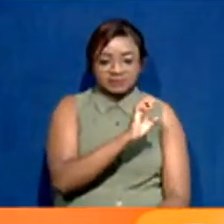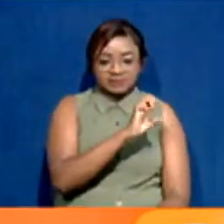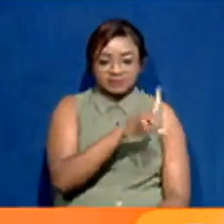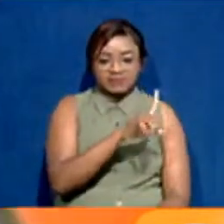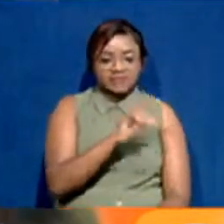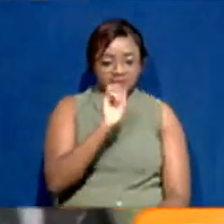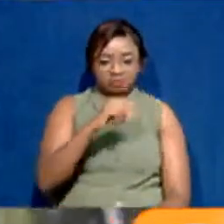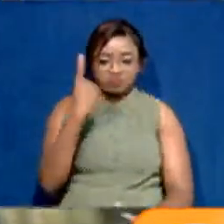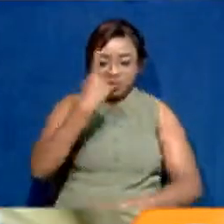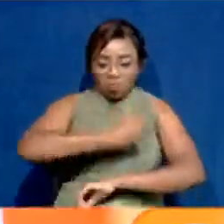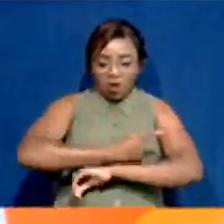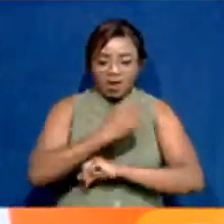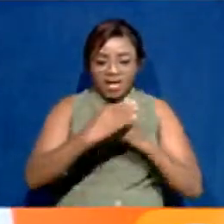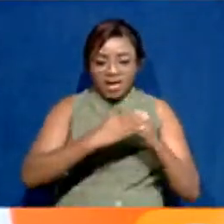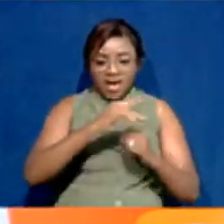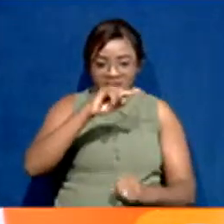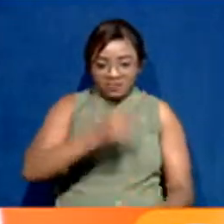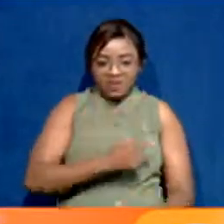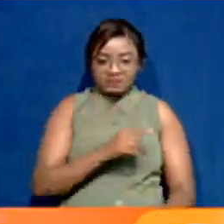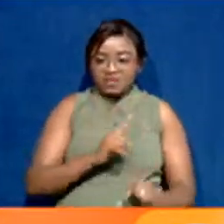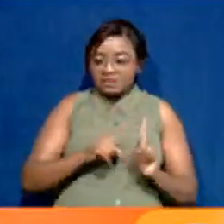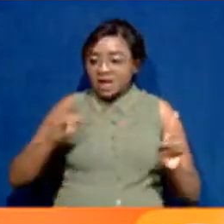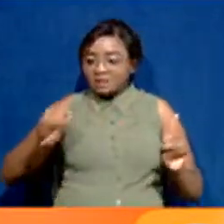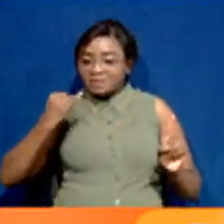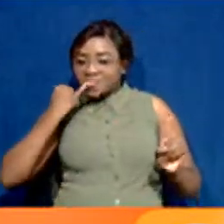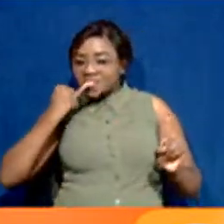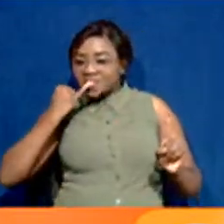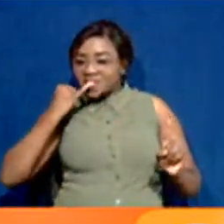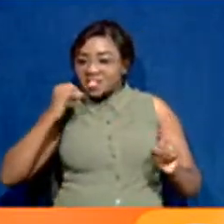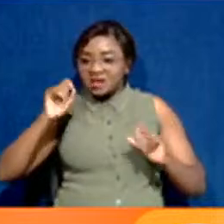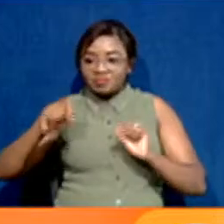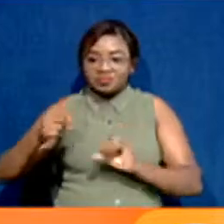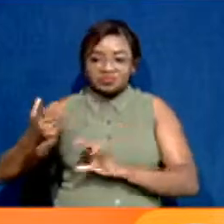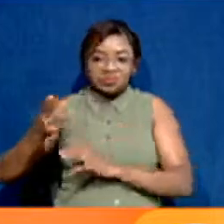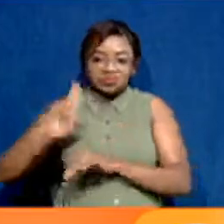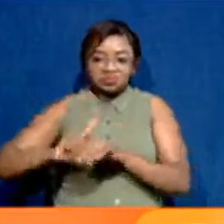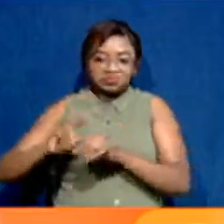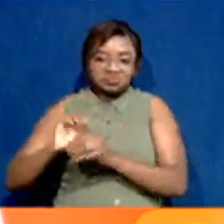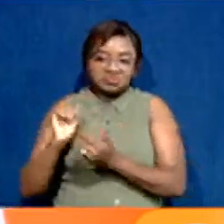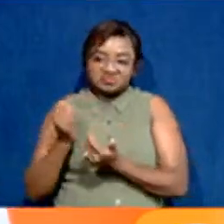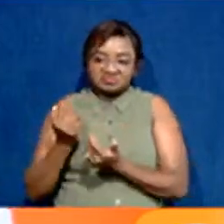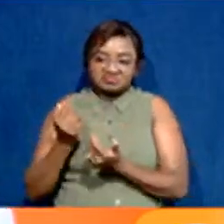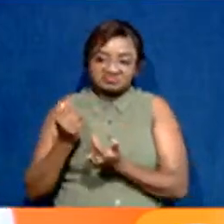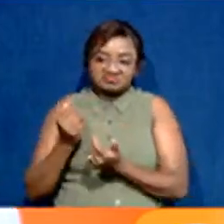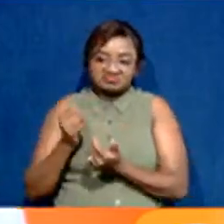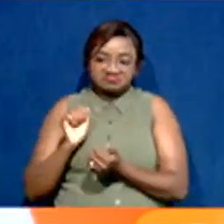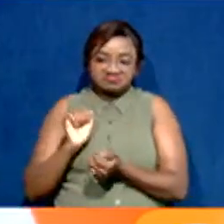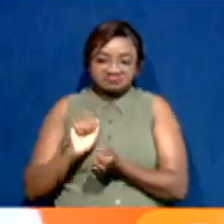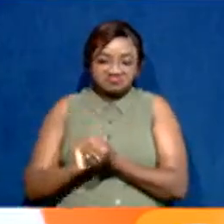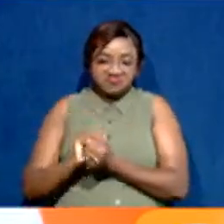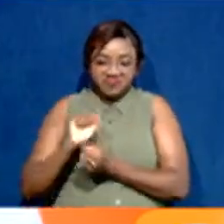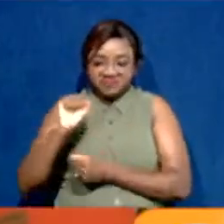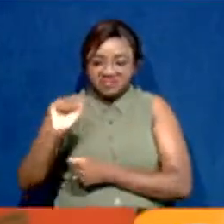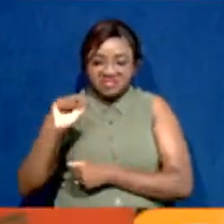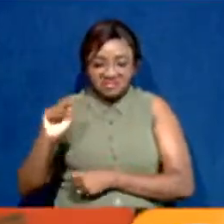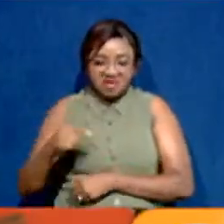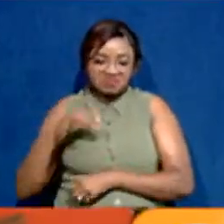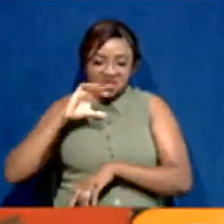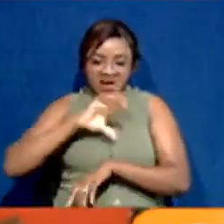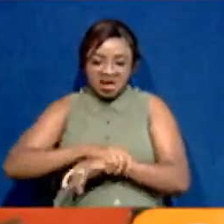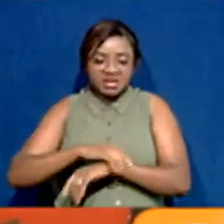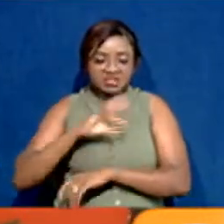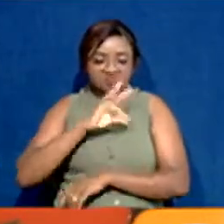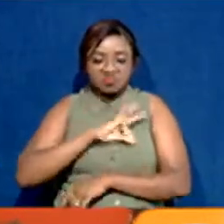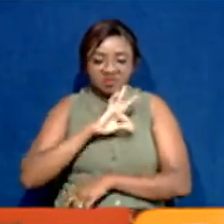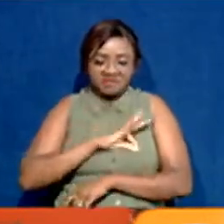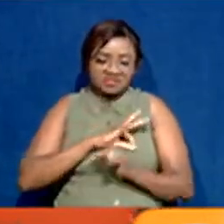1900. Lakini ya hii inatumia electricity inaweza weka kama 1015. Kwa hivyo kuna tofauti kubwa. Drivers are